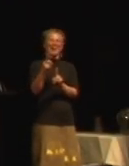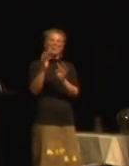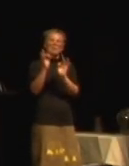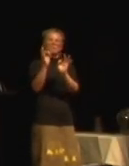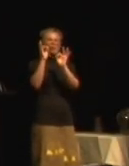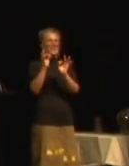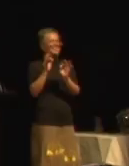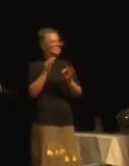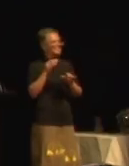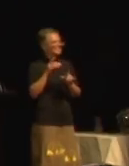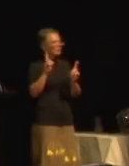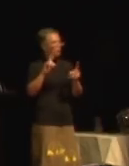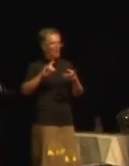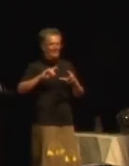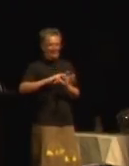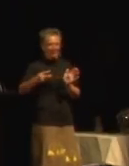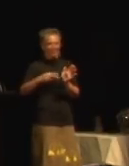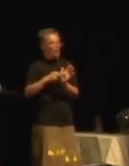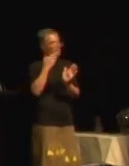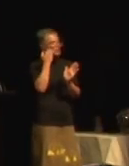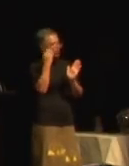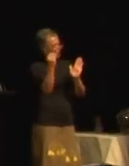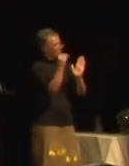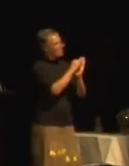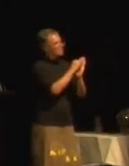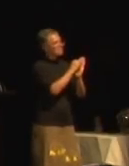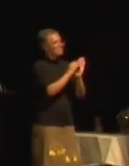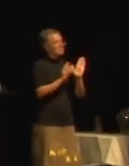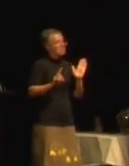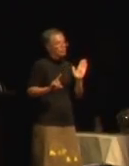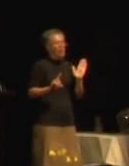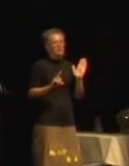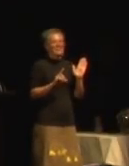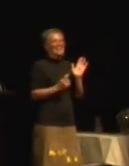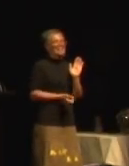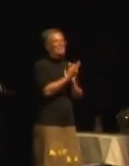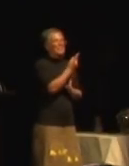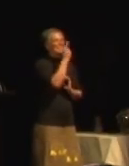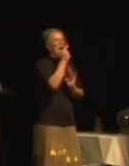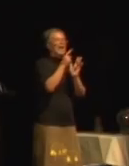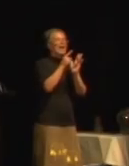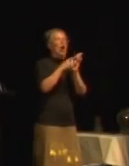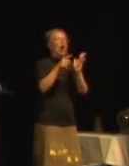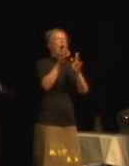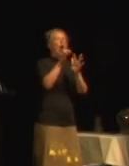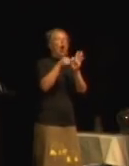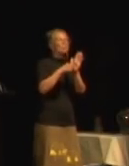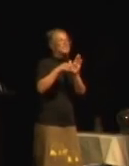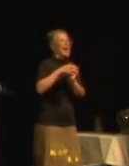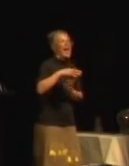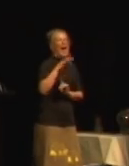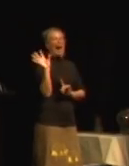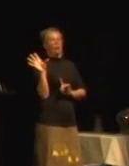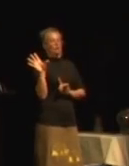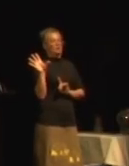events. Here's a bit from a blog post from Brianna Mark, our senior event planner. She says, like many